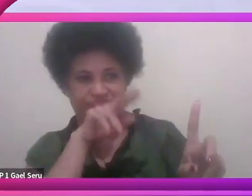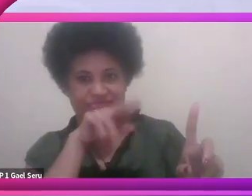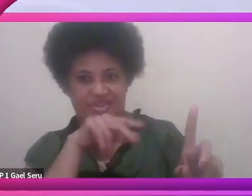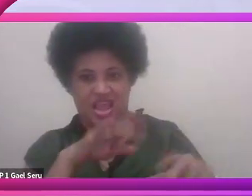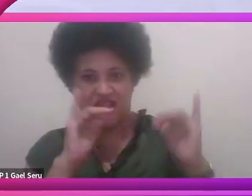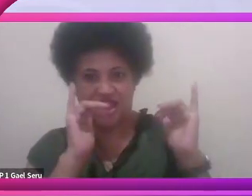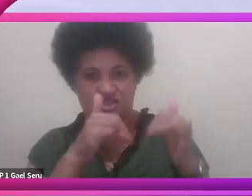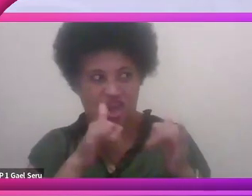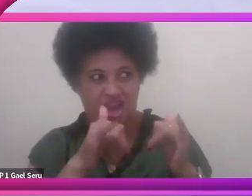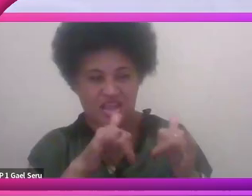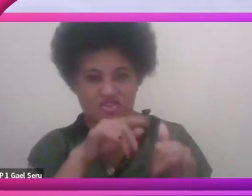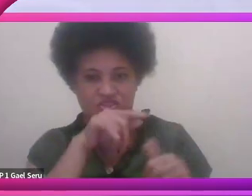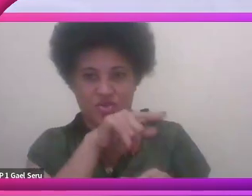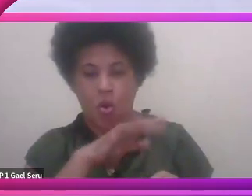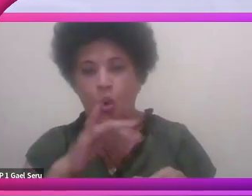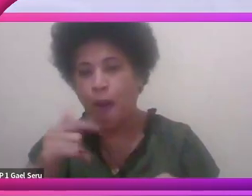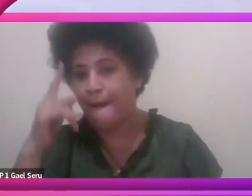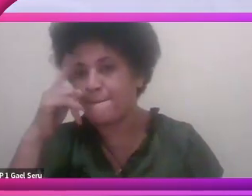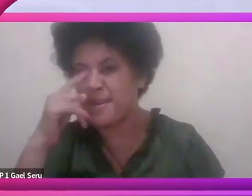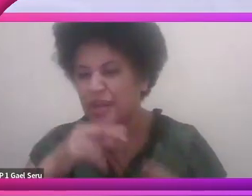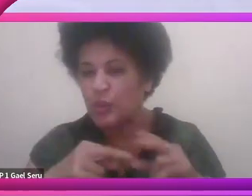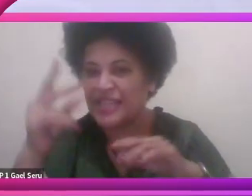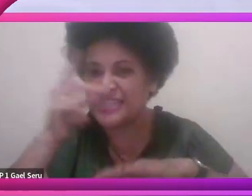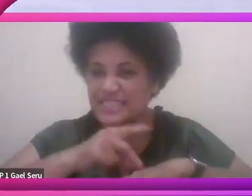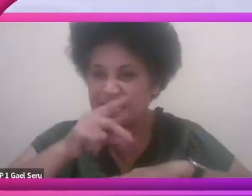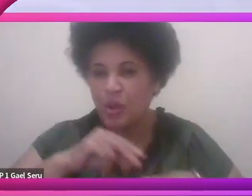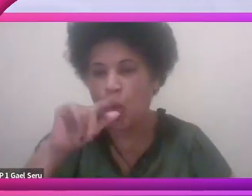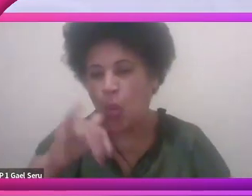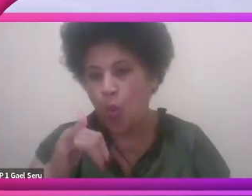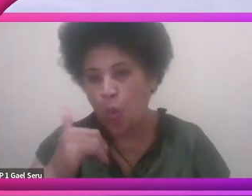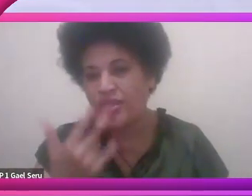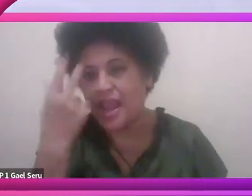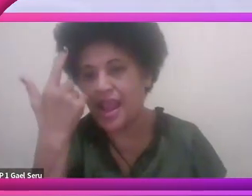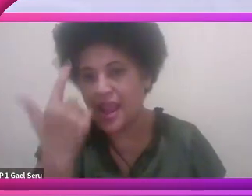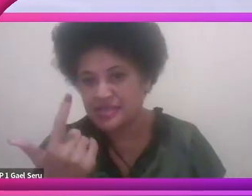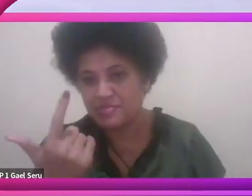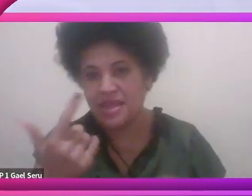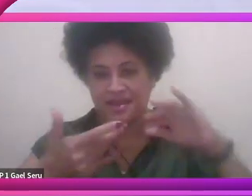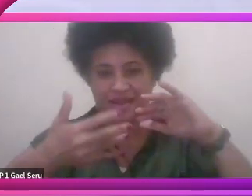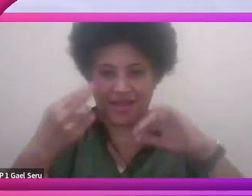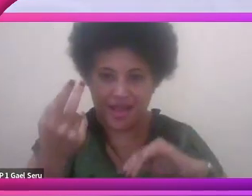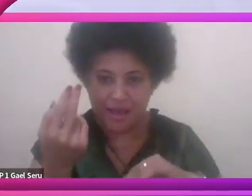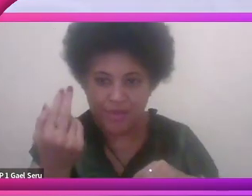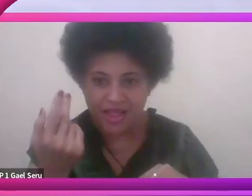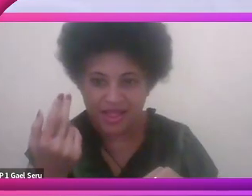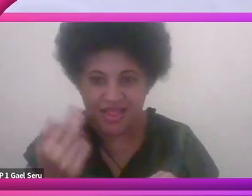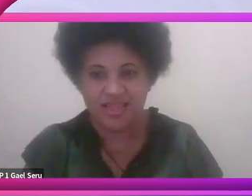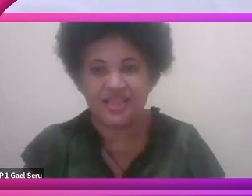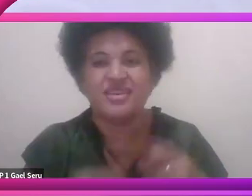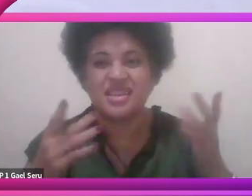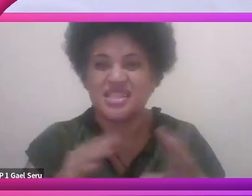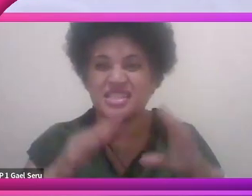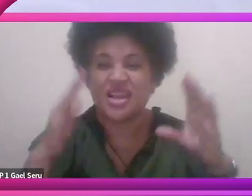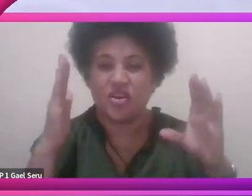talking about, or maybe we talk about the lesbian that the lesbian couple we're talking about, and things like that. So we worried about confidentiality,